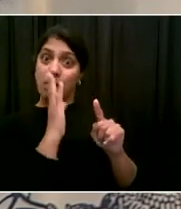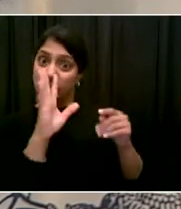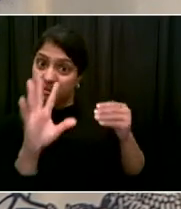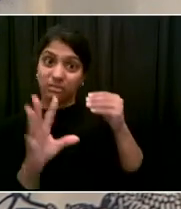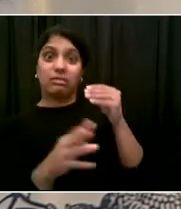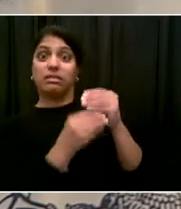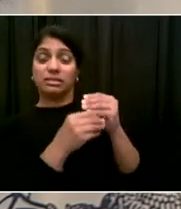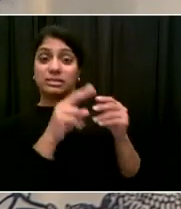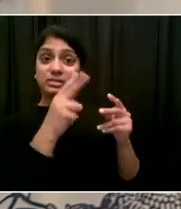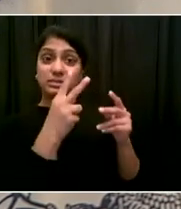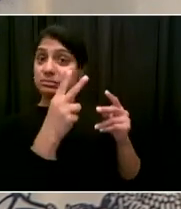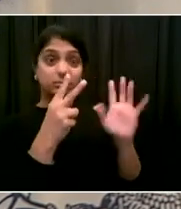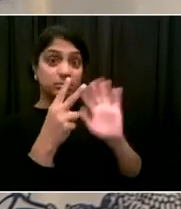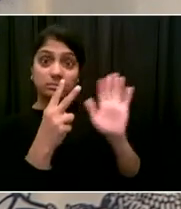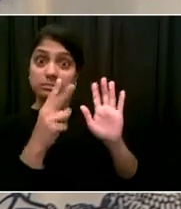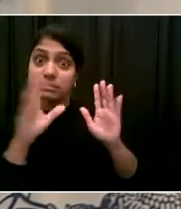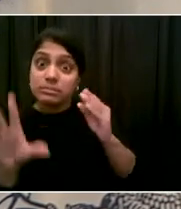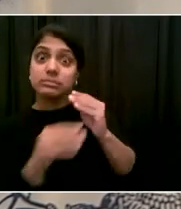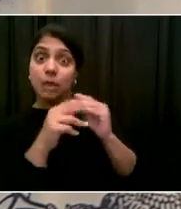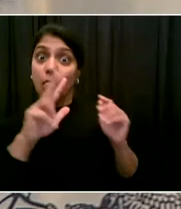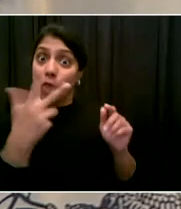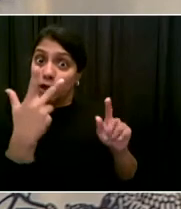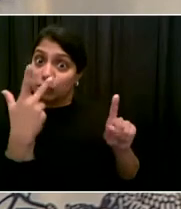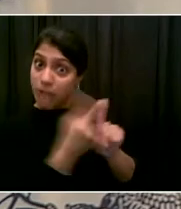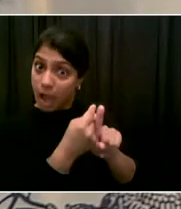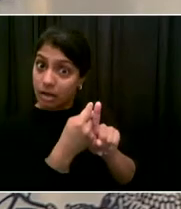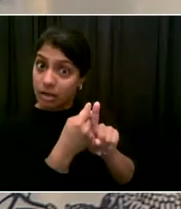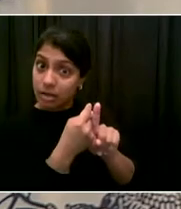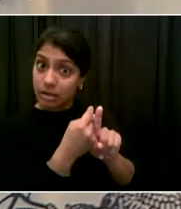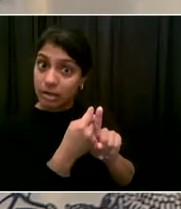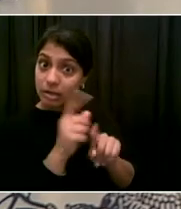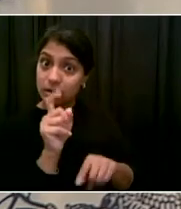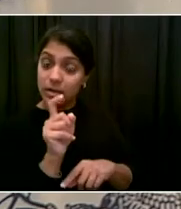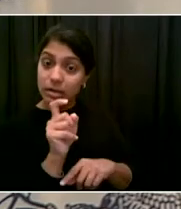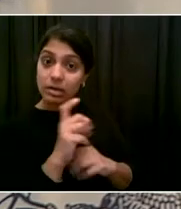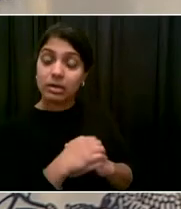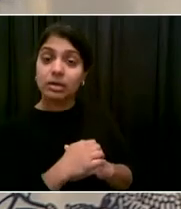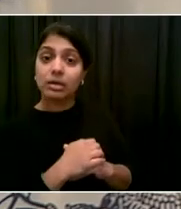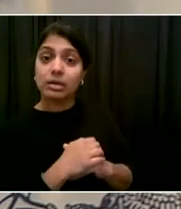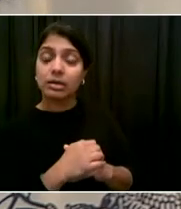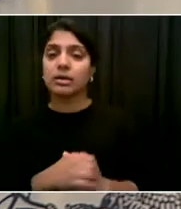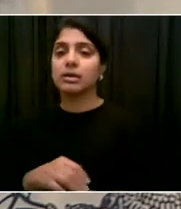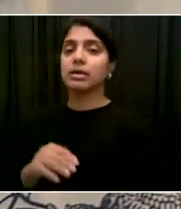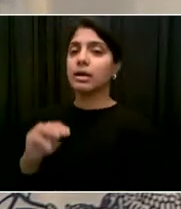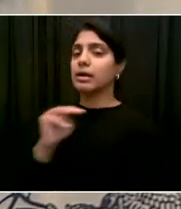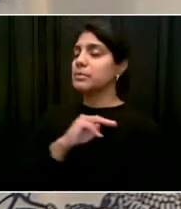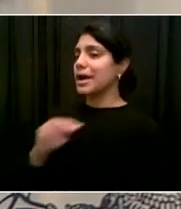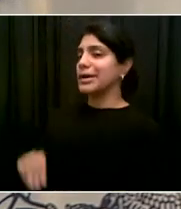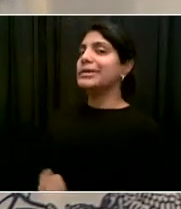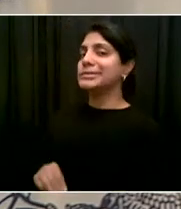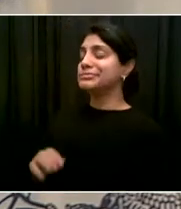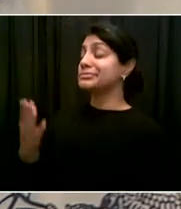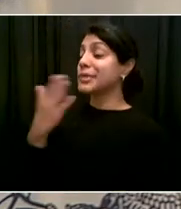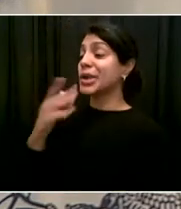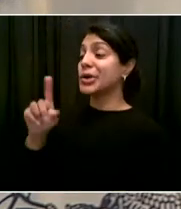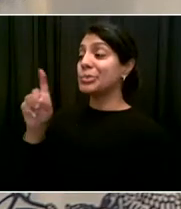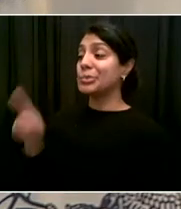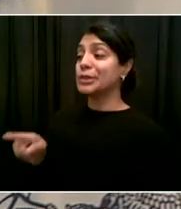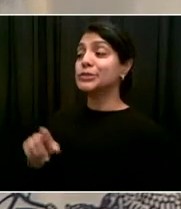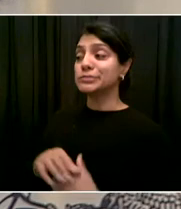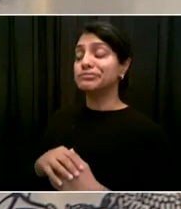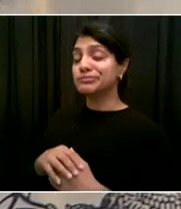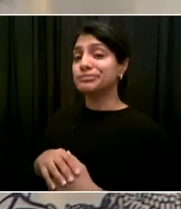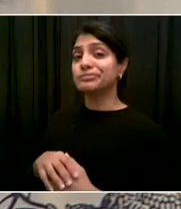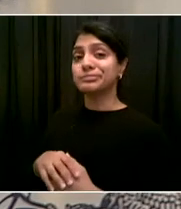you very much for the question. And I'll turn to Dr. Katz so he can speak about the experience with his agency, with Health